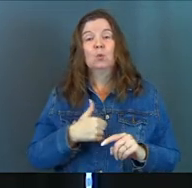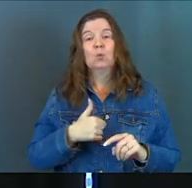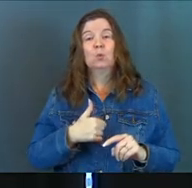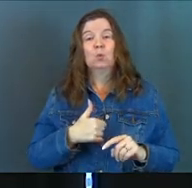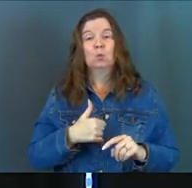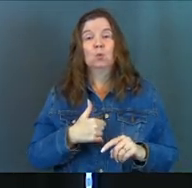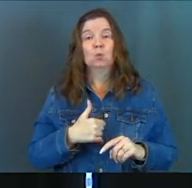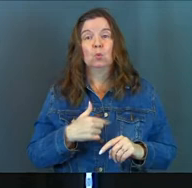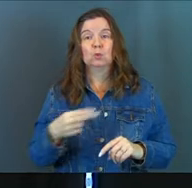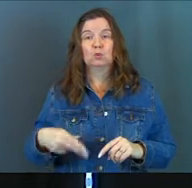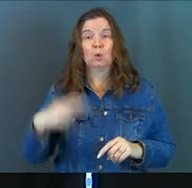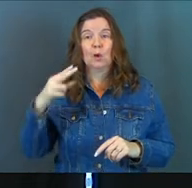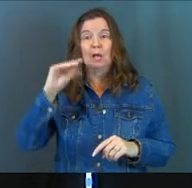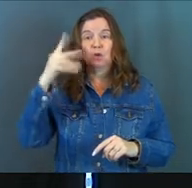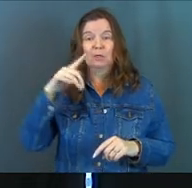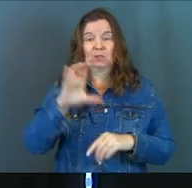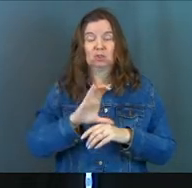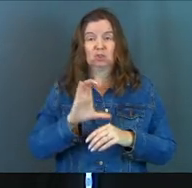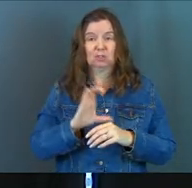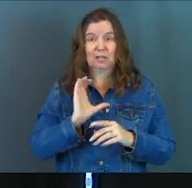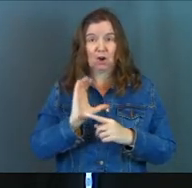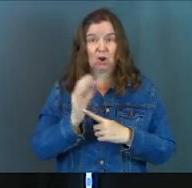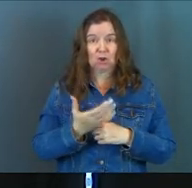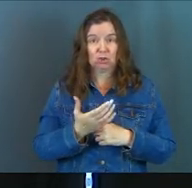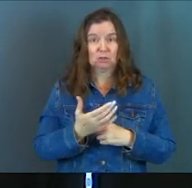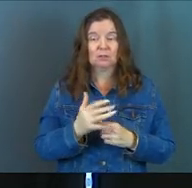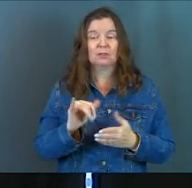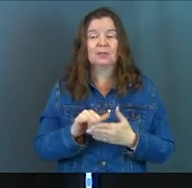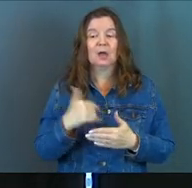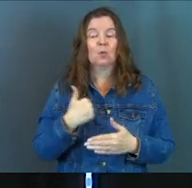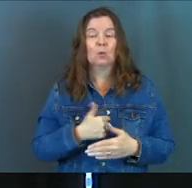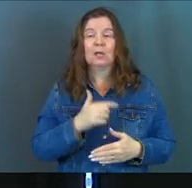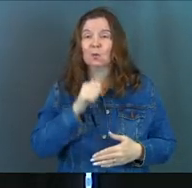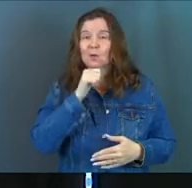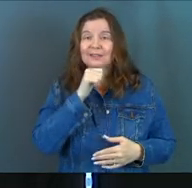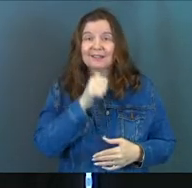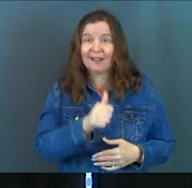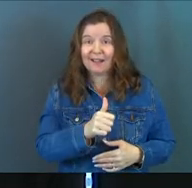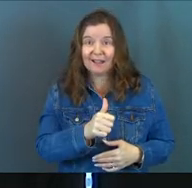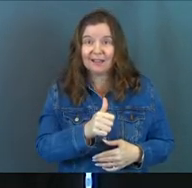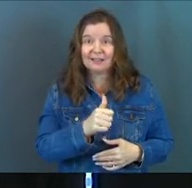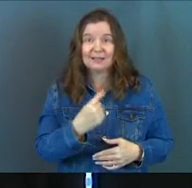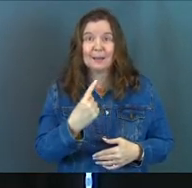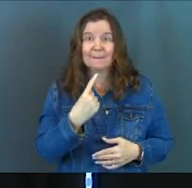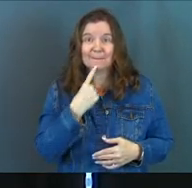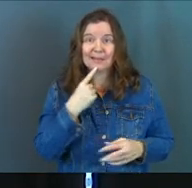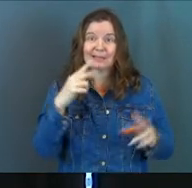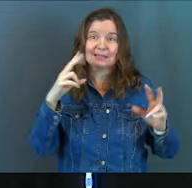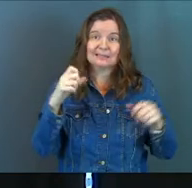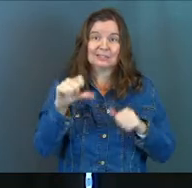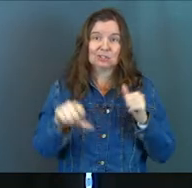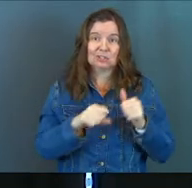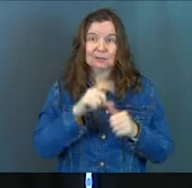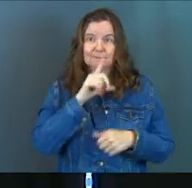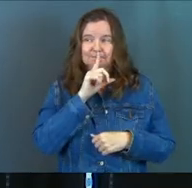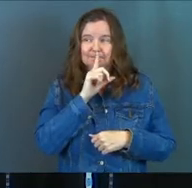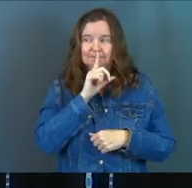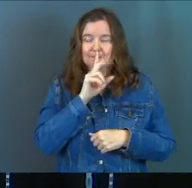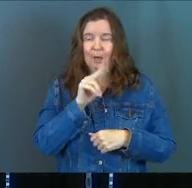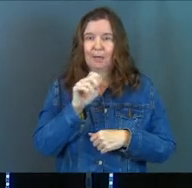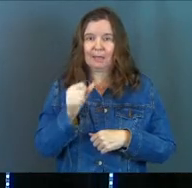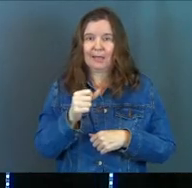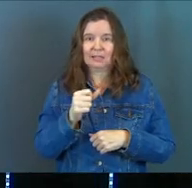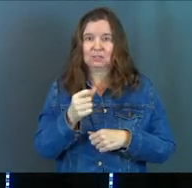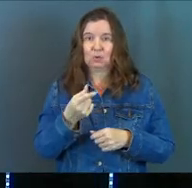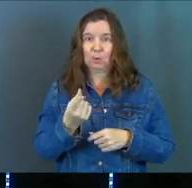so high grace in this church environment and in our culture that we will not miss each other unless invited